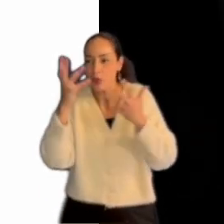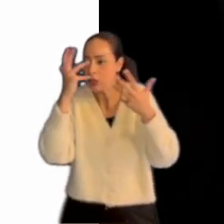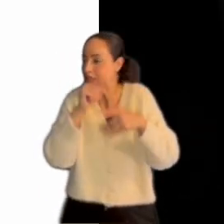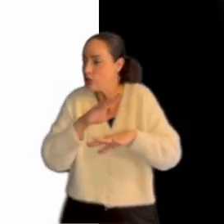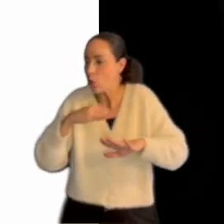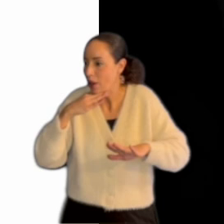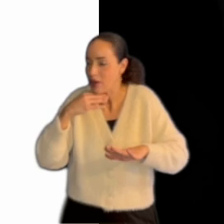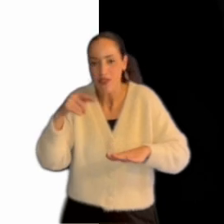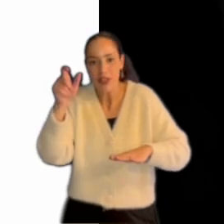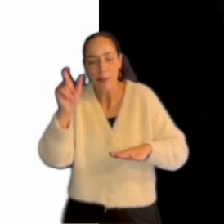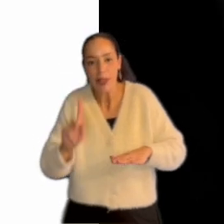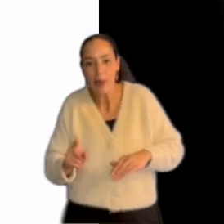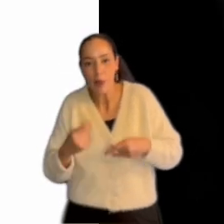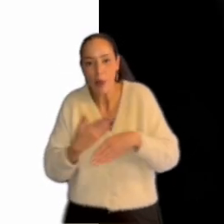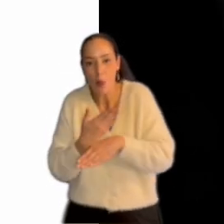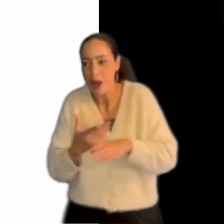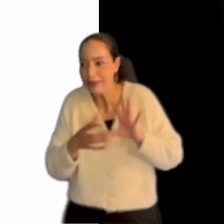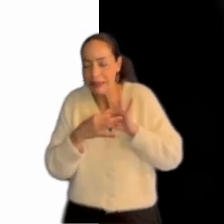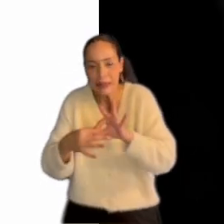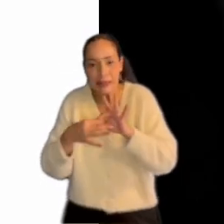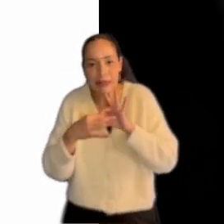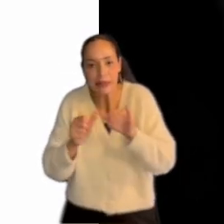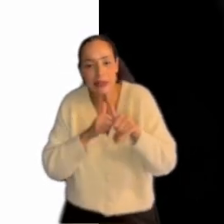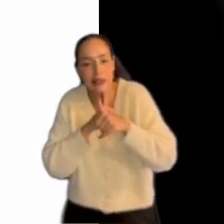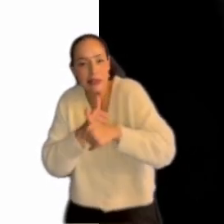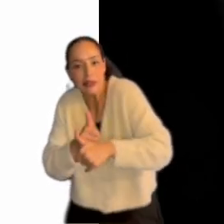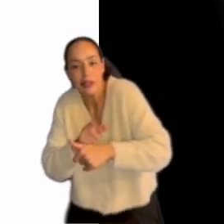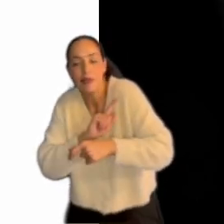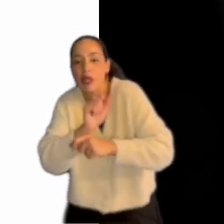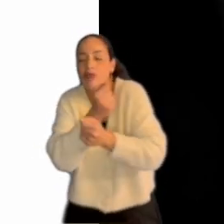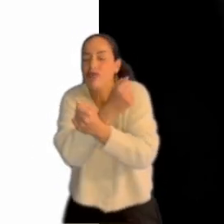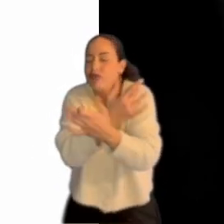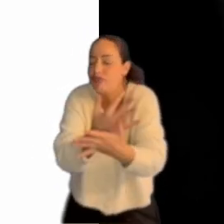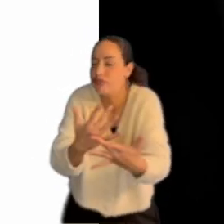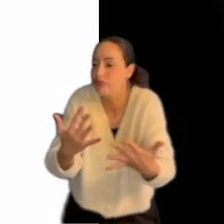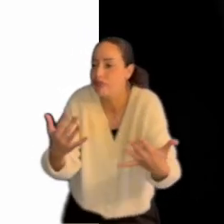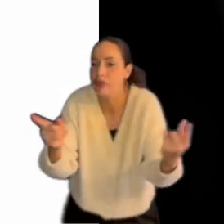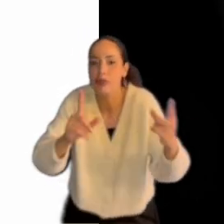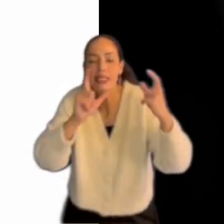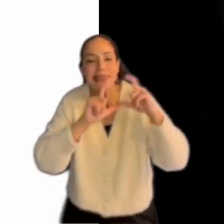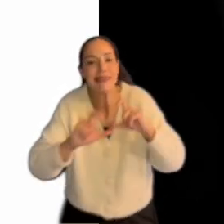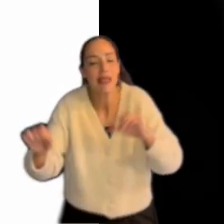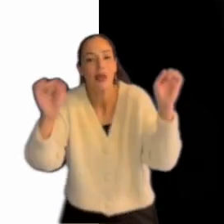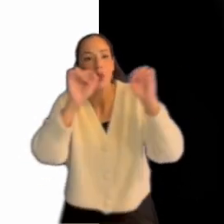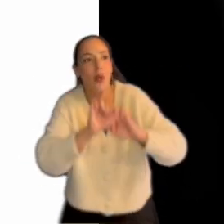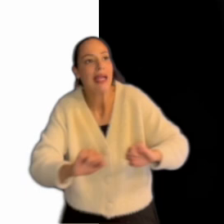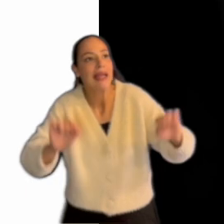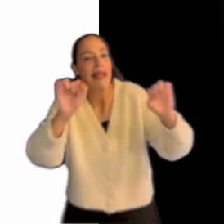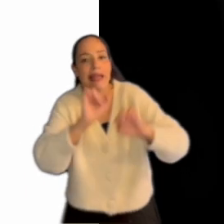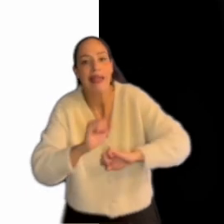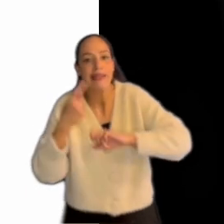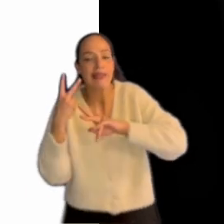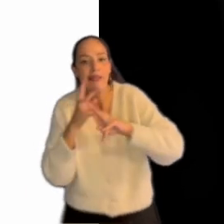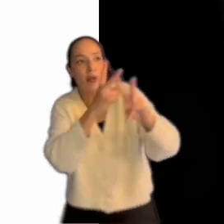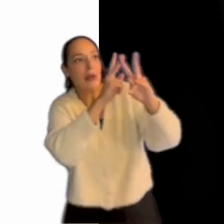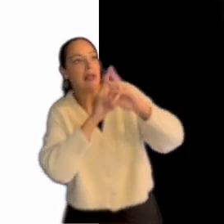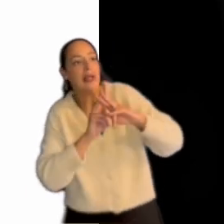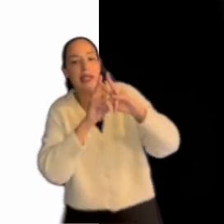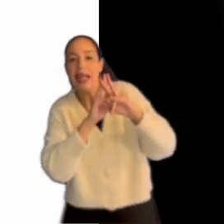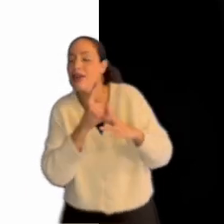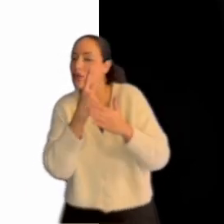do. When you work with and in crisis, whatever you can do has to be enough. And when you work with compassion, kindness and